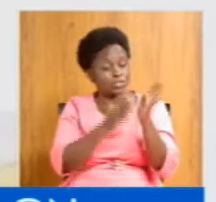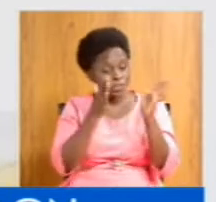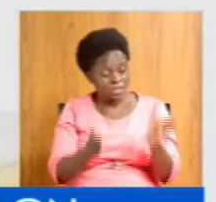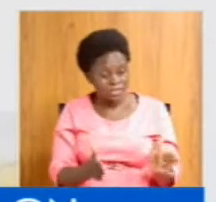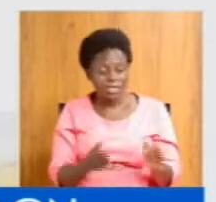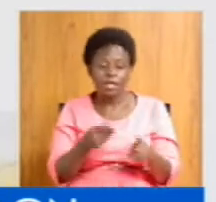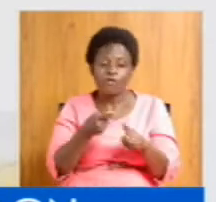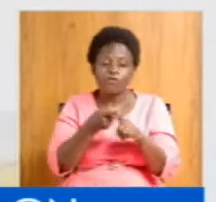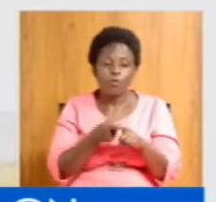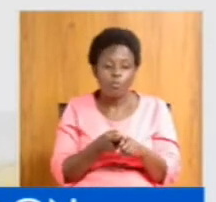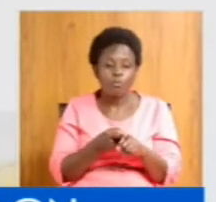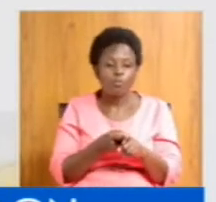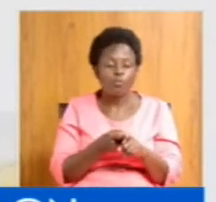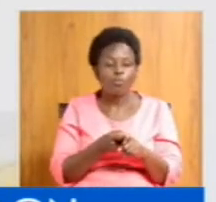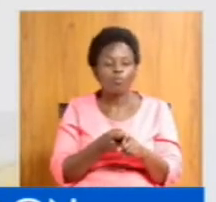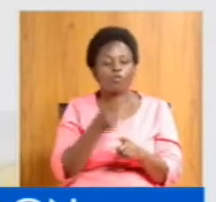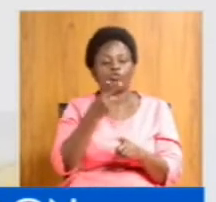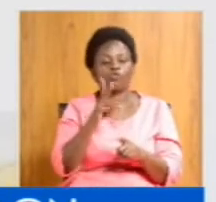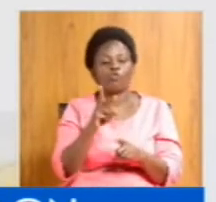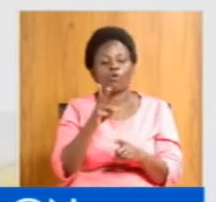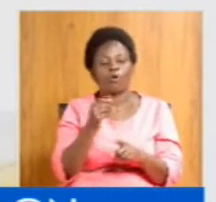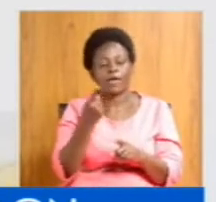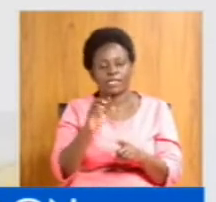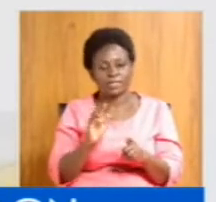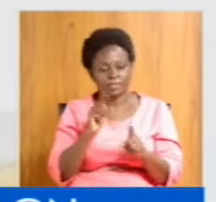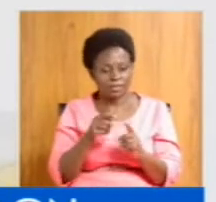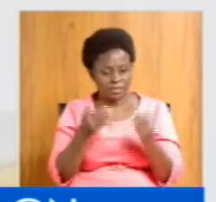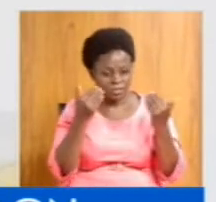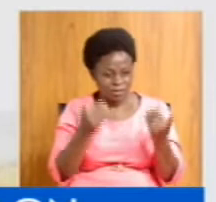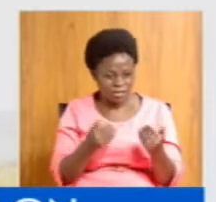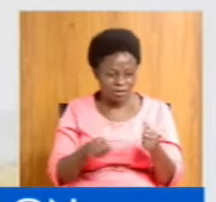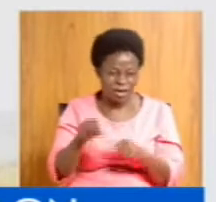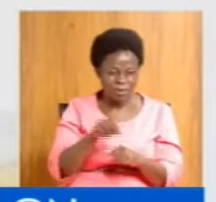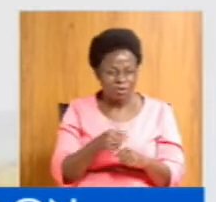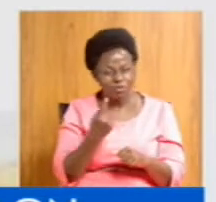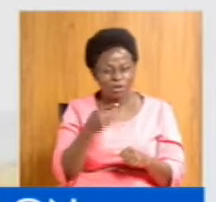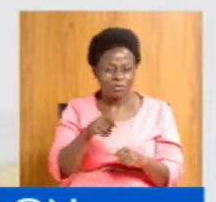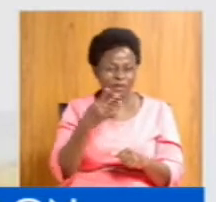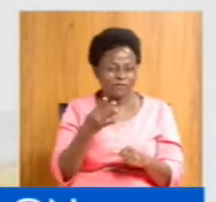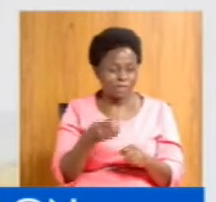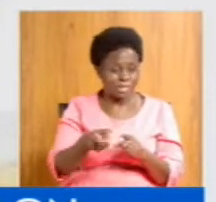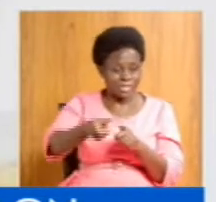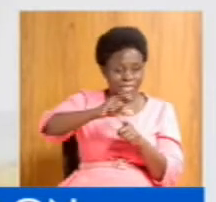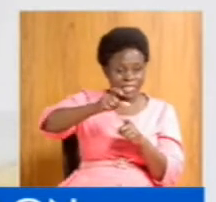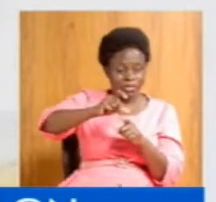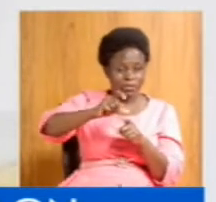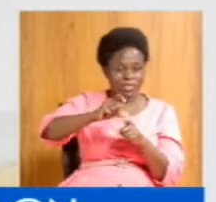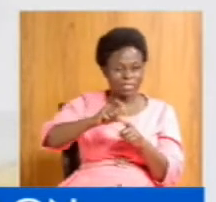2018 to now has been about 1.4 million users. But this increase only